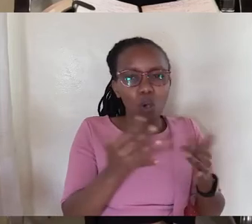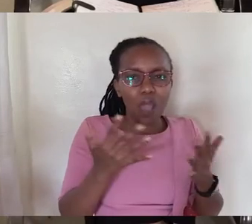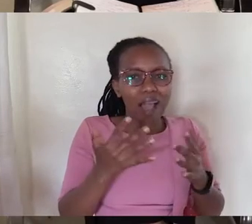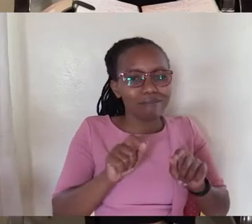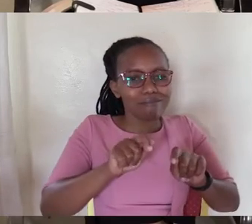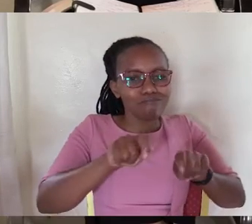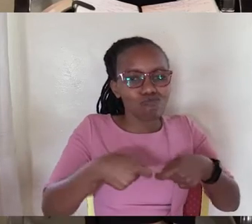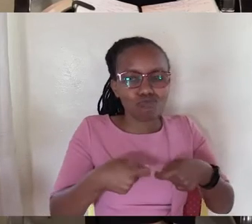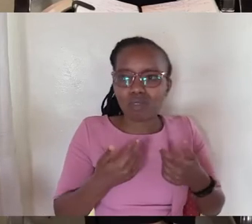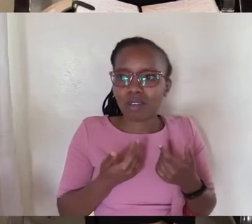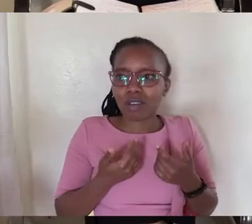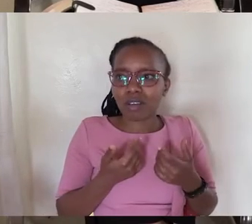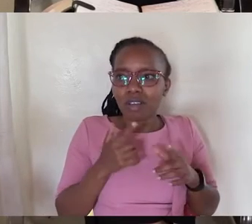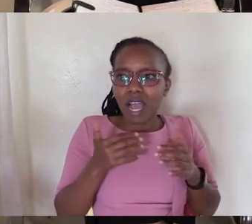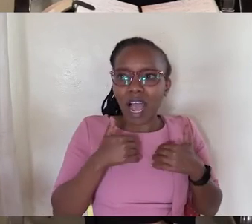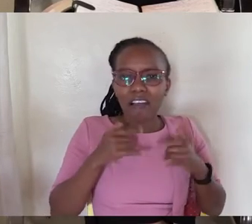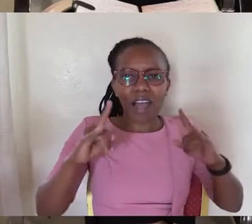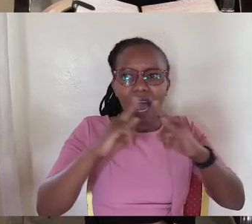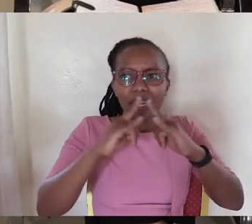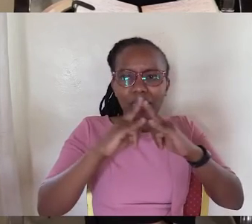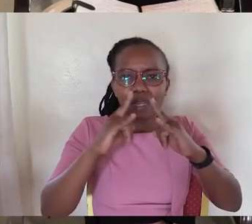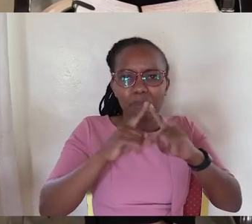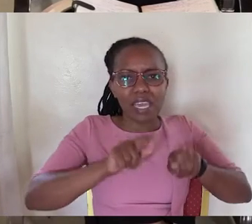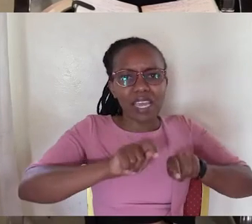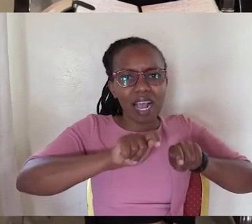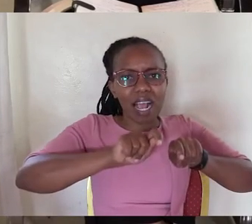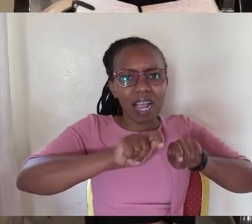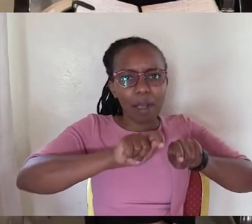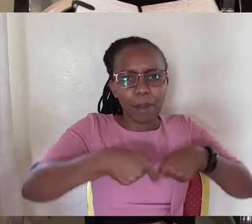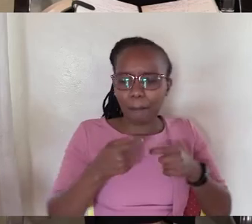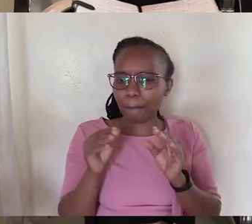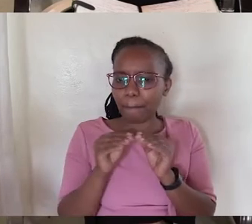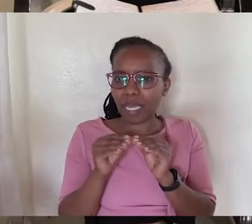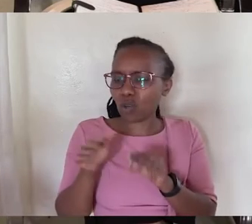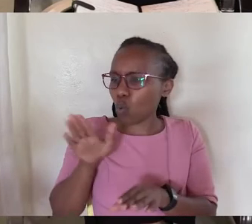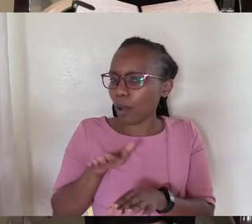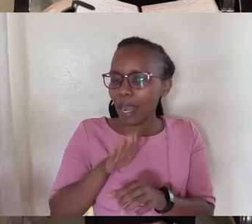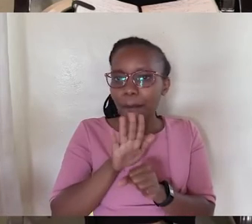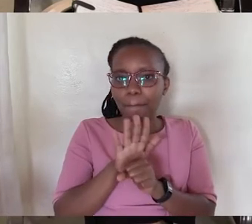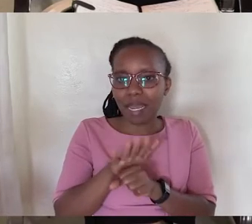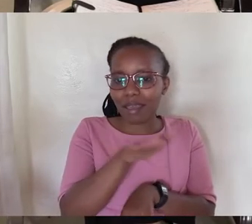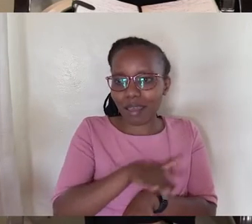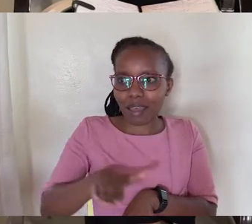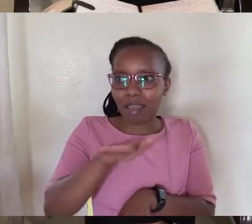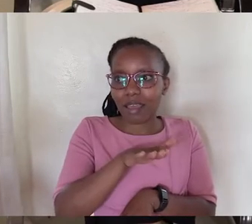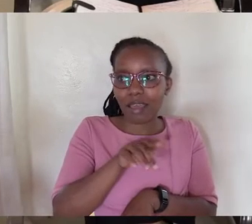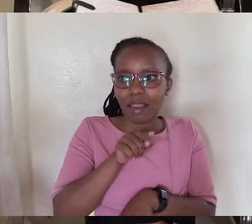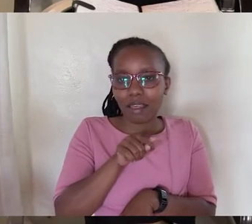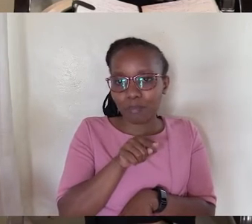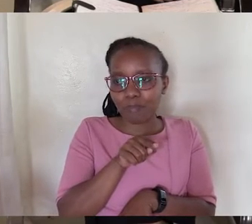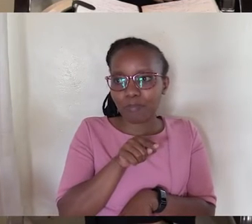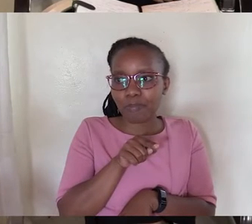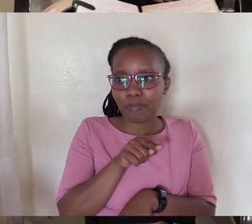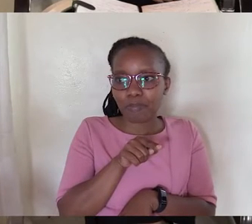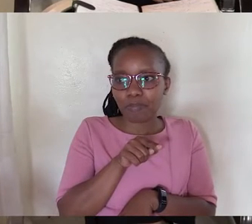and then there was an IDP camp in Limuru somewhere. And I met very many women from that particular area,